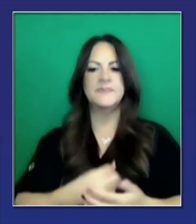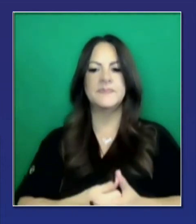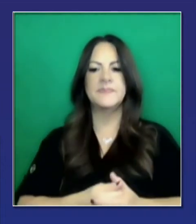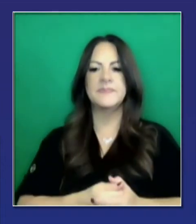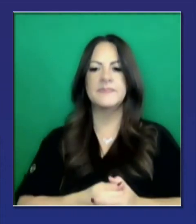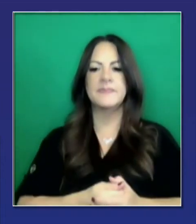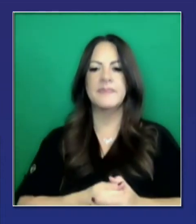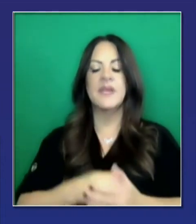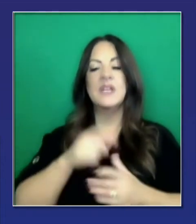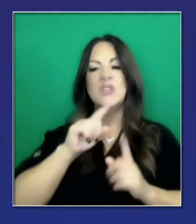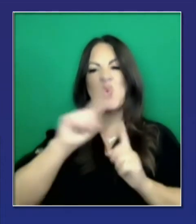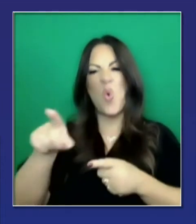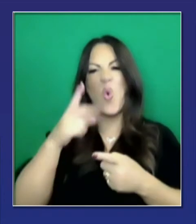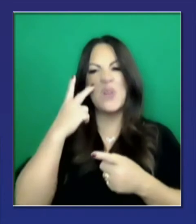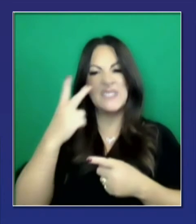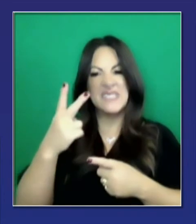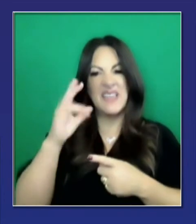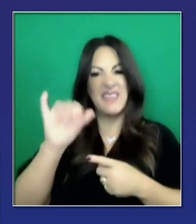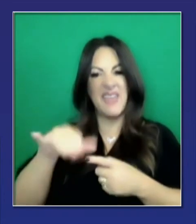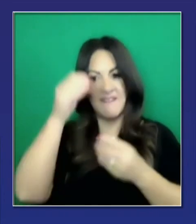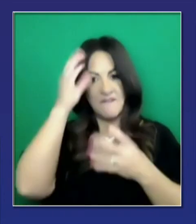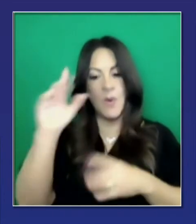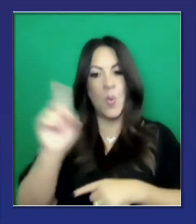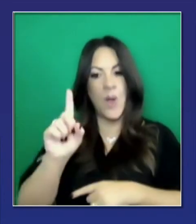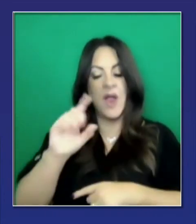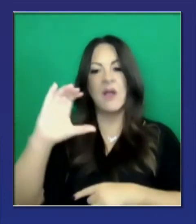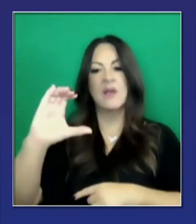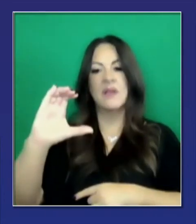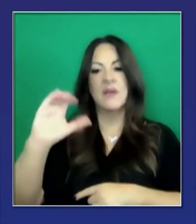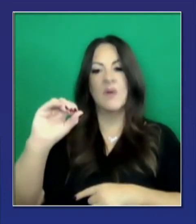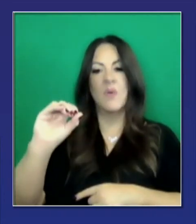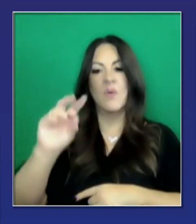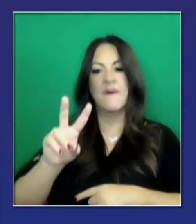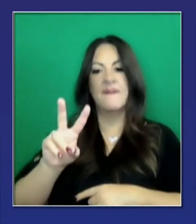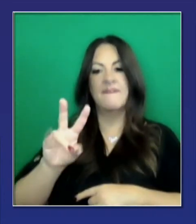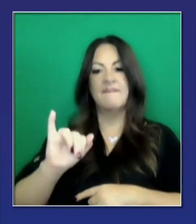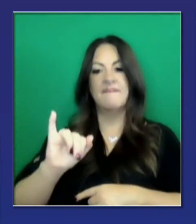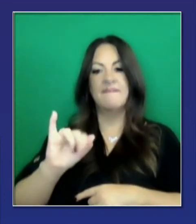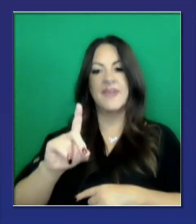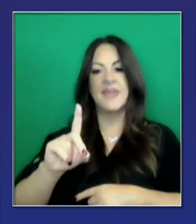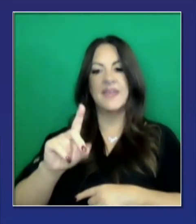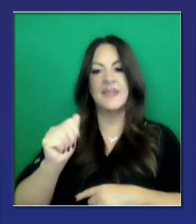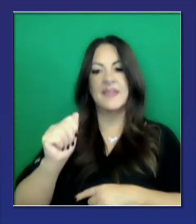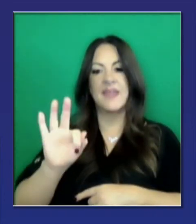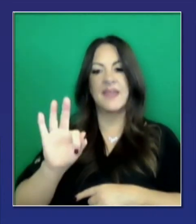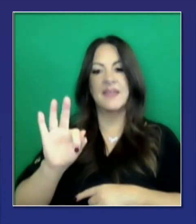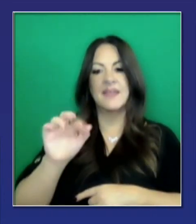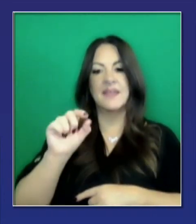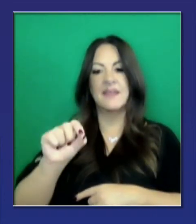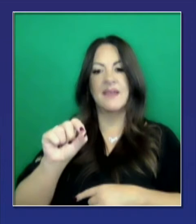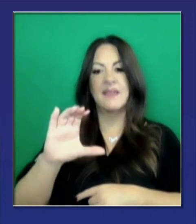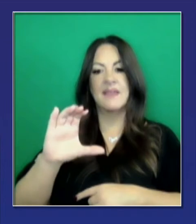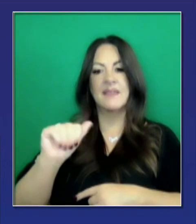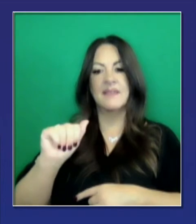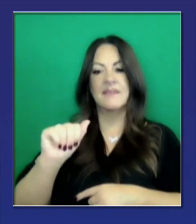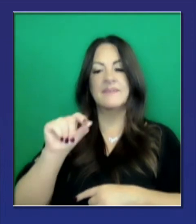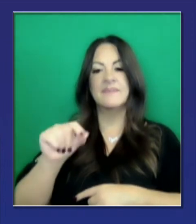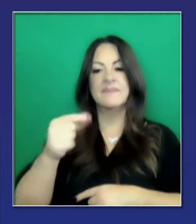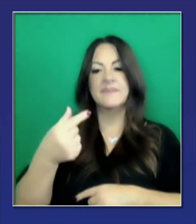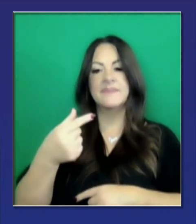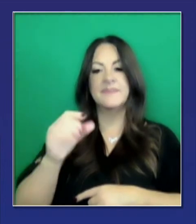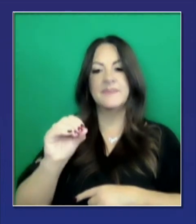covid19.ca.gov website, covid19.ca.gov website. And you can watch the next cohort